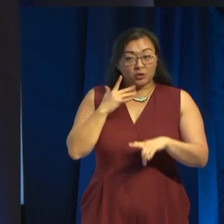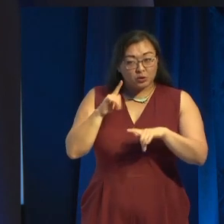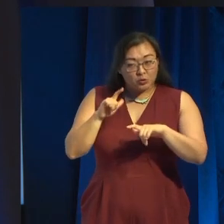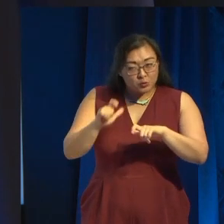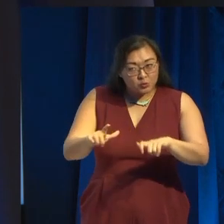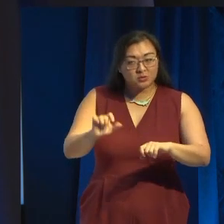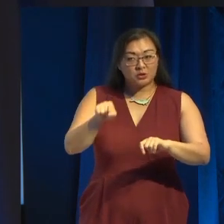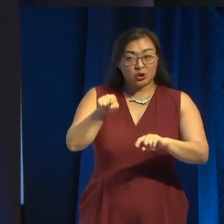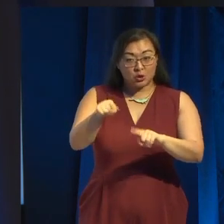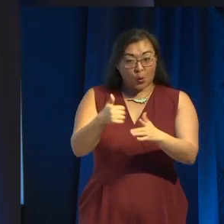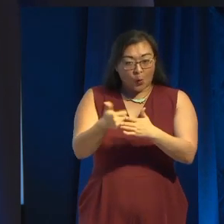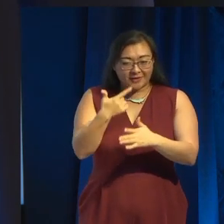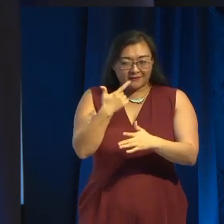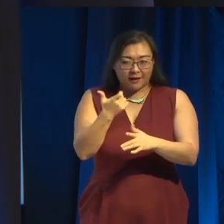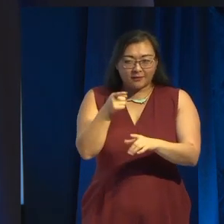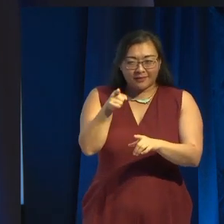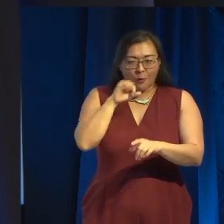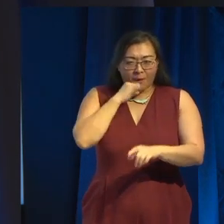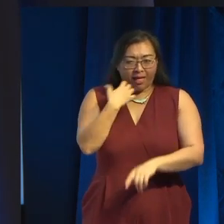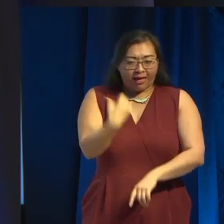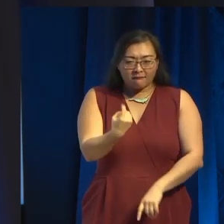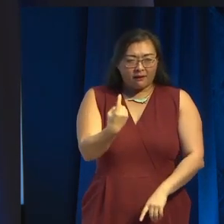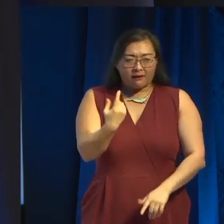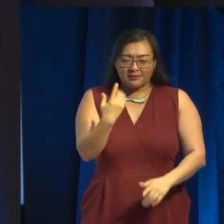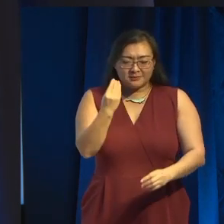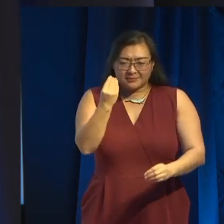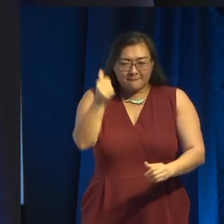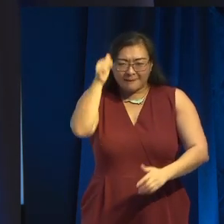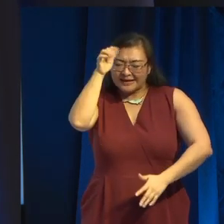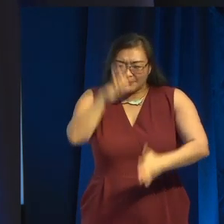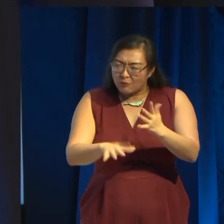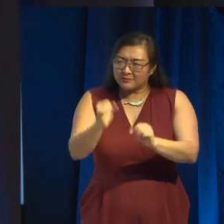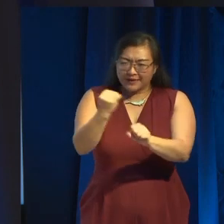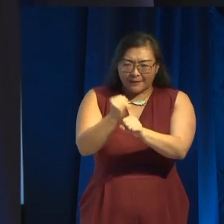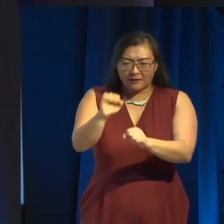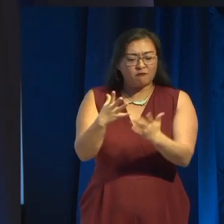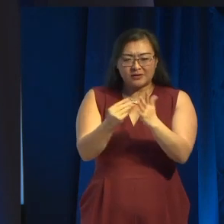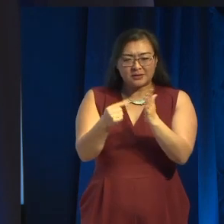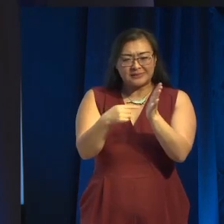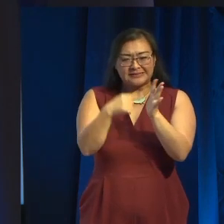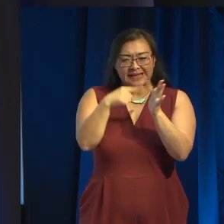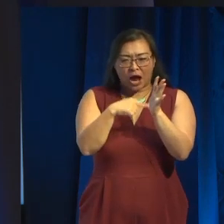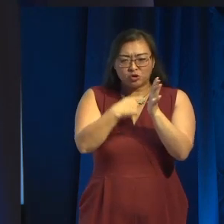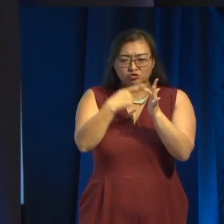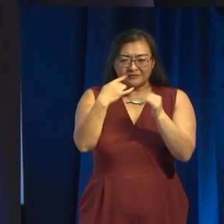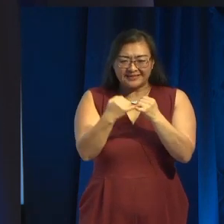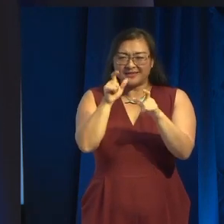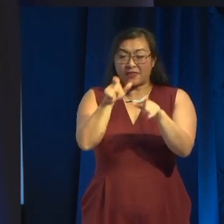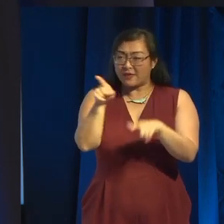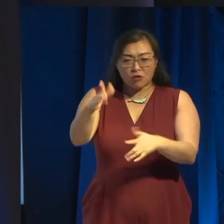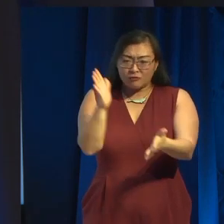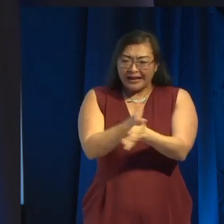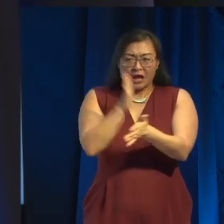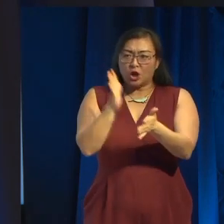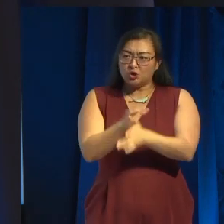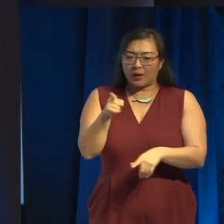at least one experience, like Tetris or something like this, that they genuinely enjoy. And when you reference this, they say, oh, that's